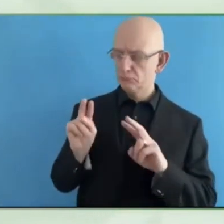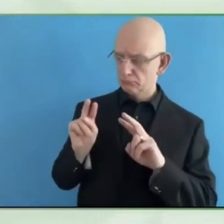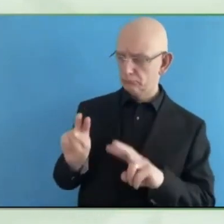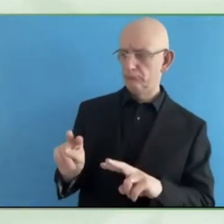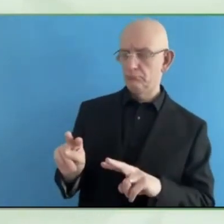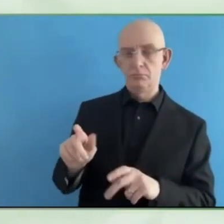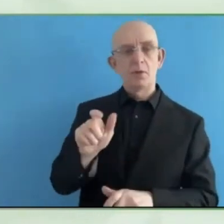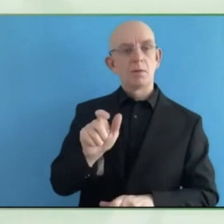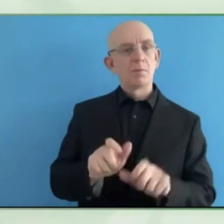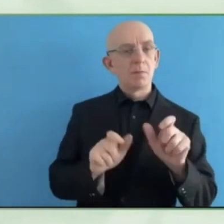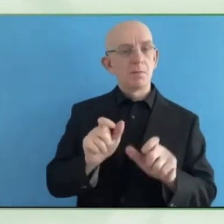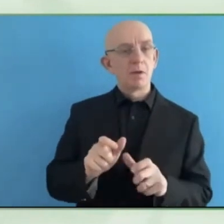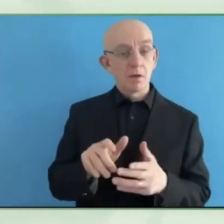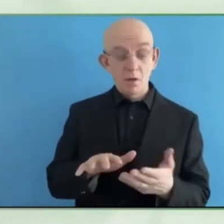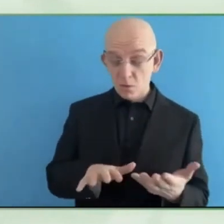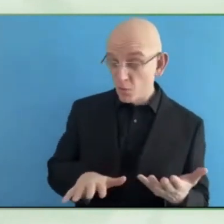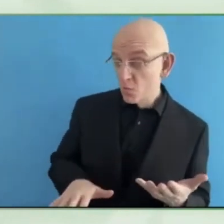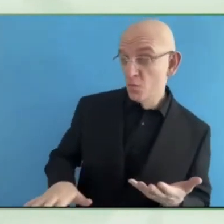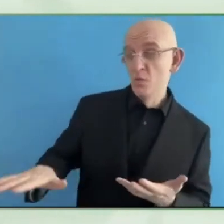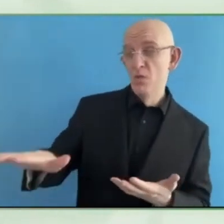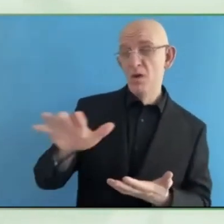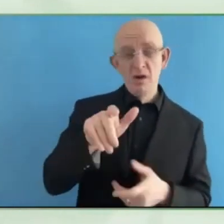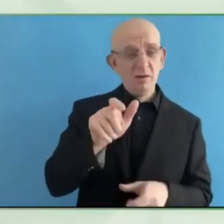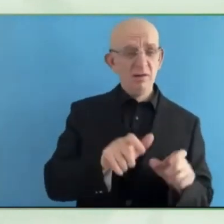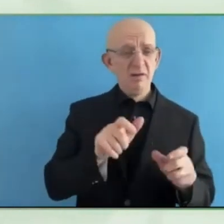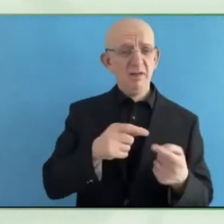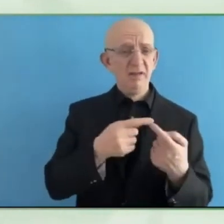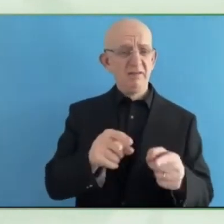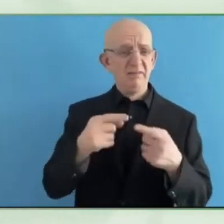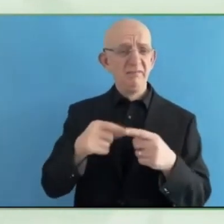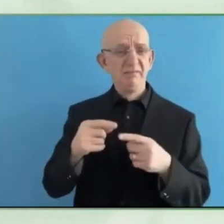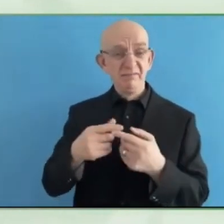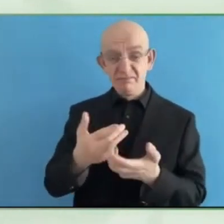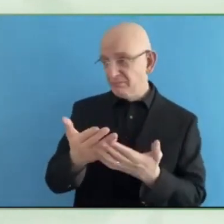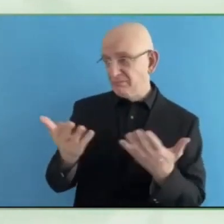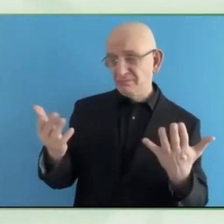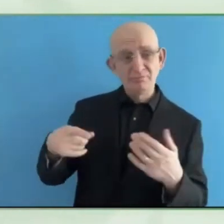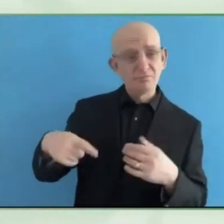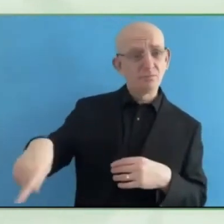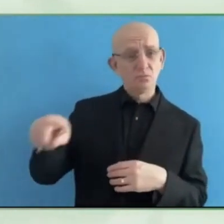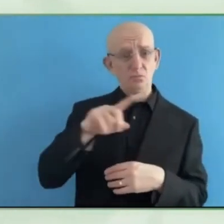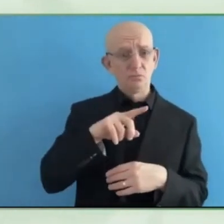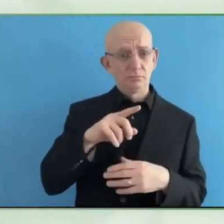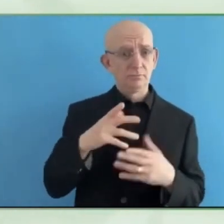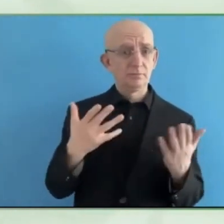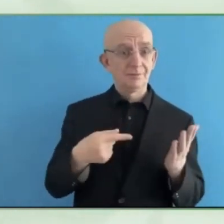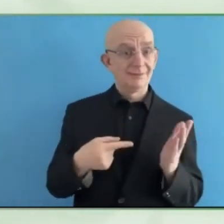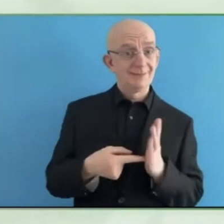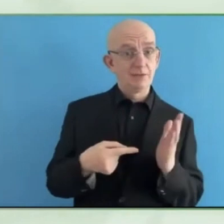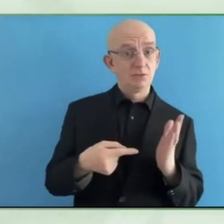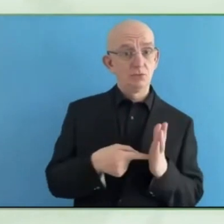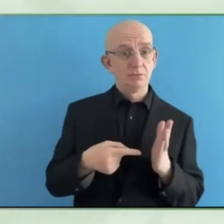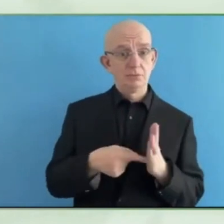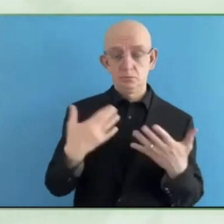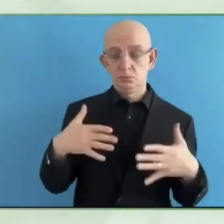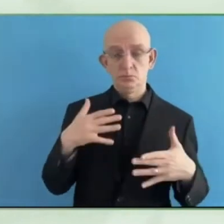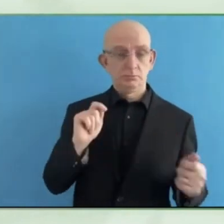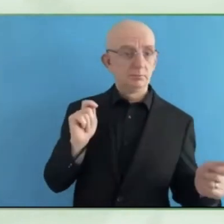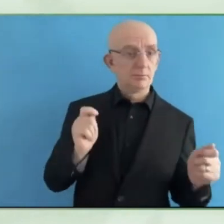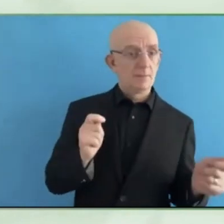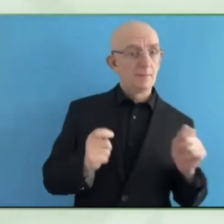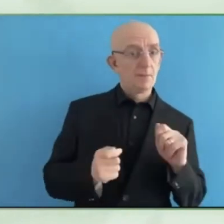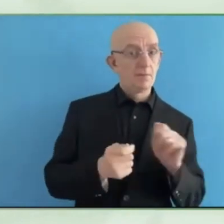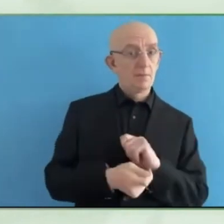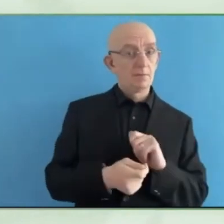People with their feelings will stay. And therefore, it's really important, maybe we are wrong, but that's